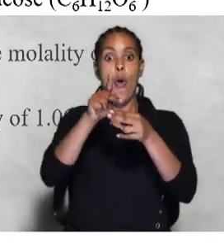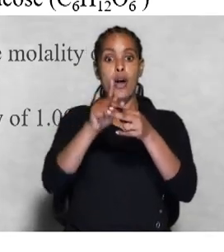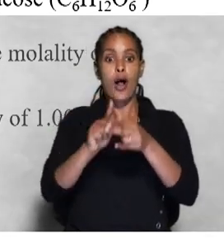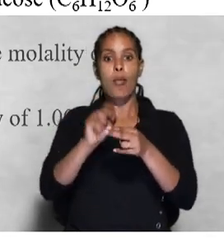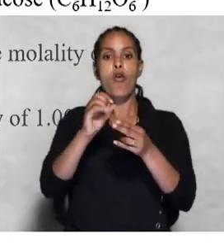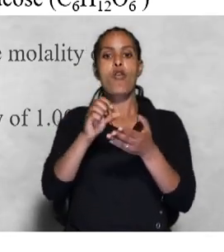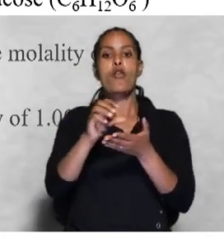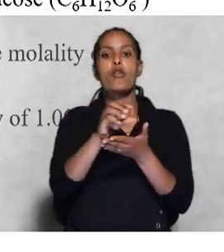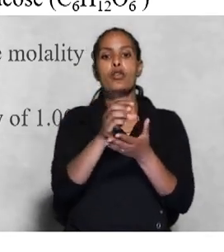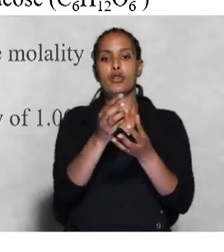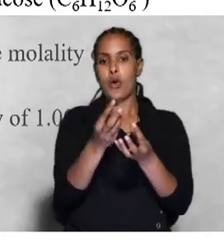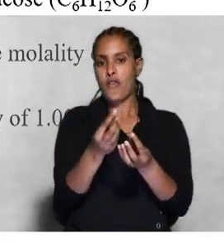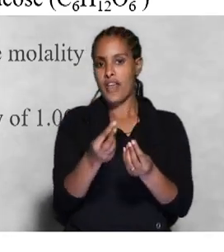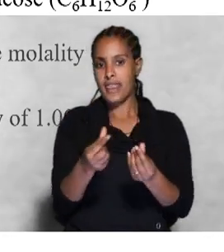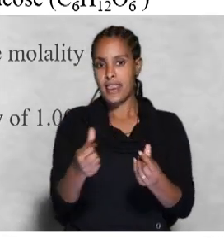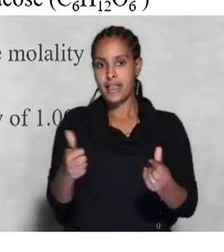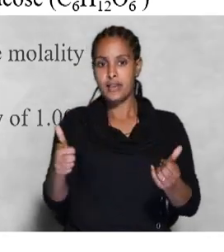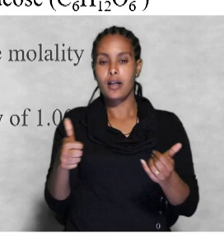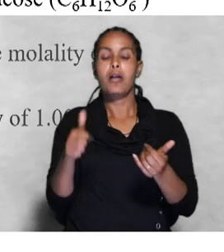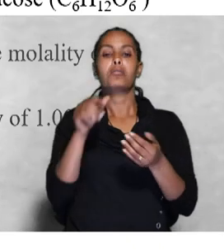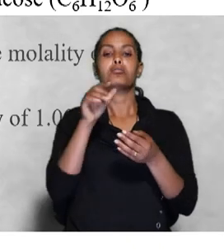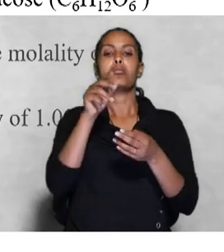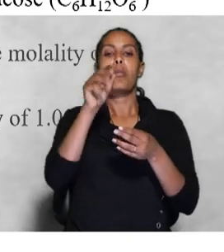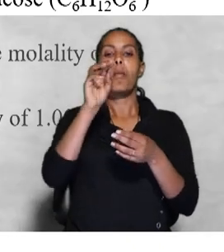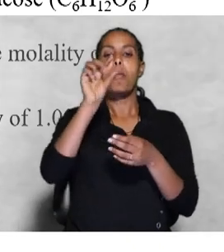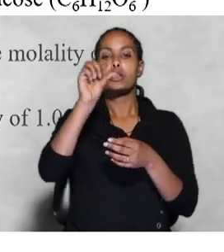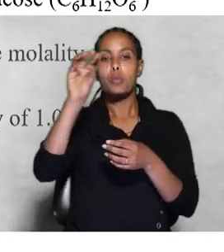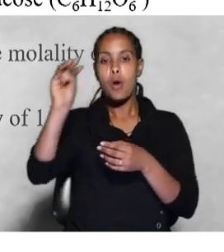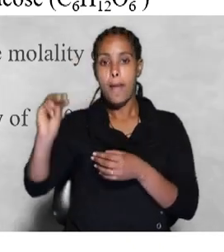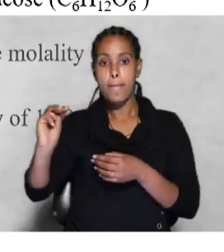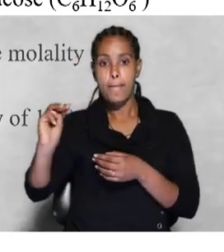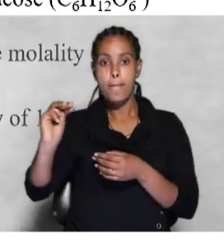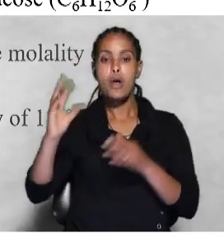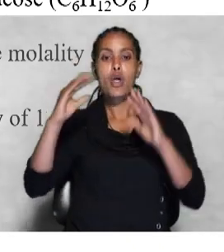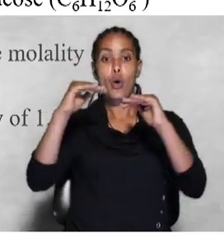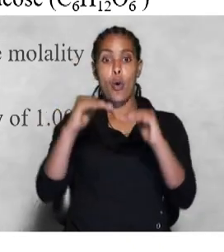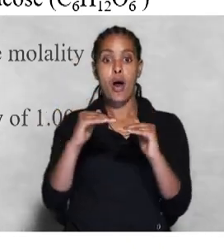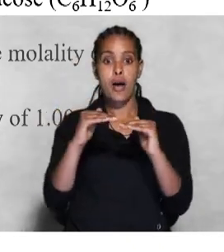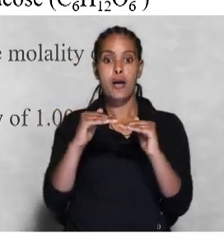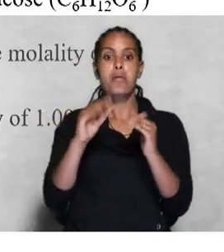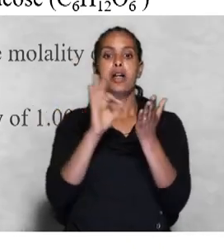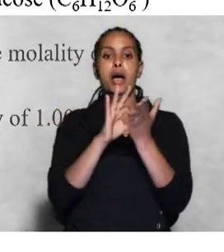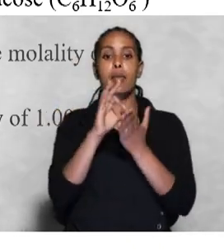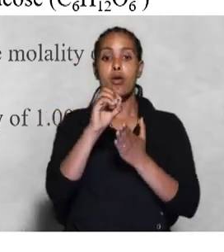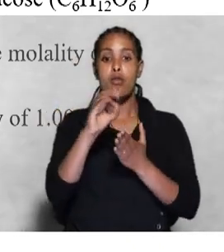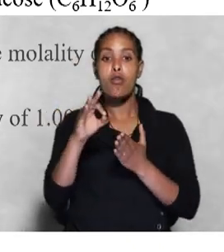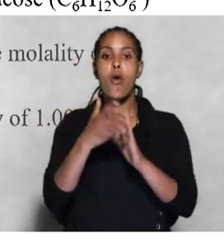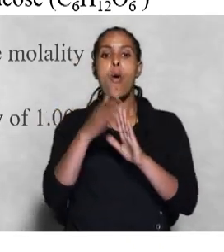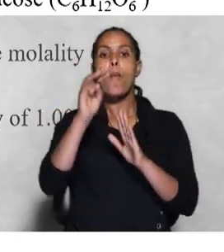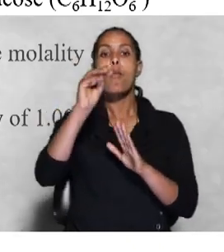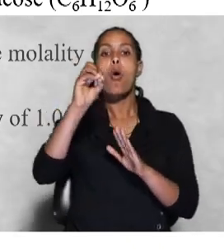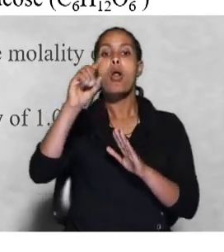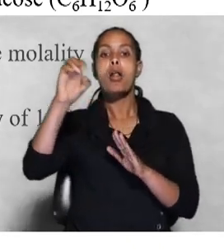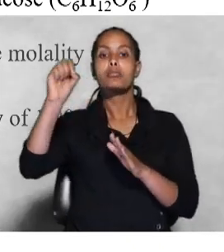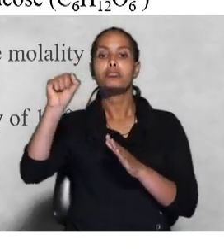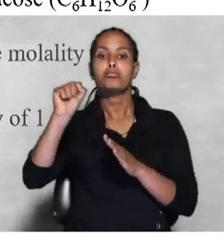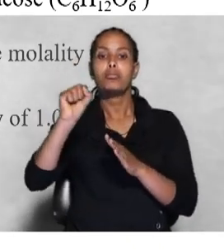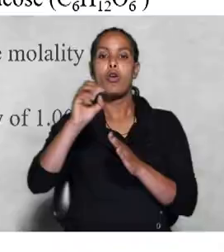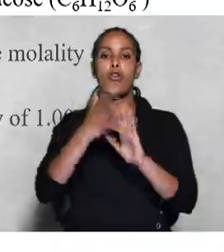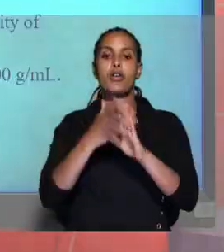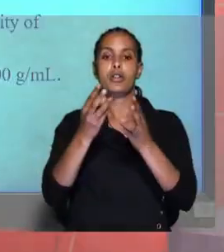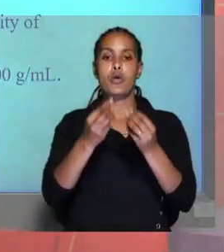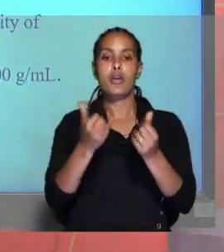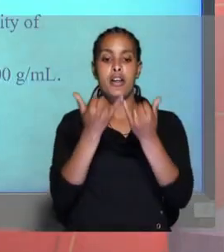solvent. Therefore, molality small m equal number of mole of